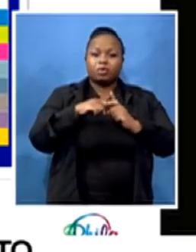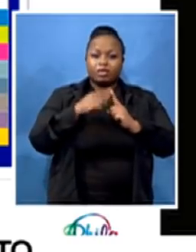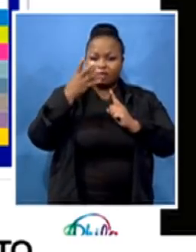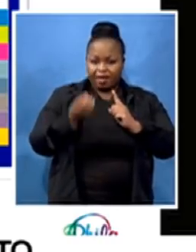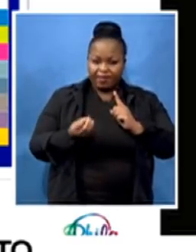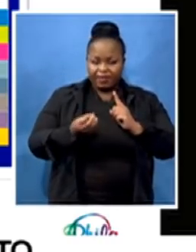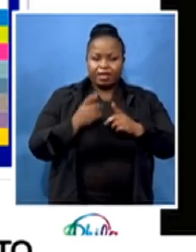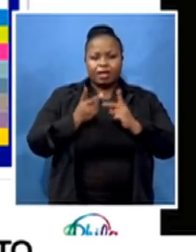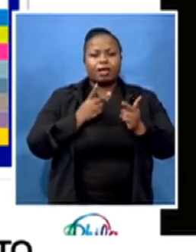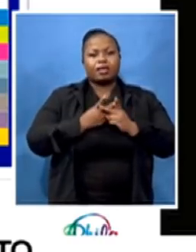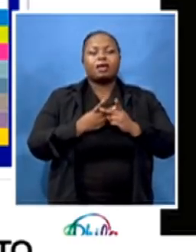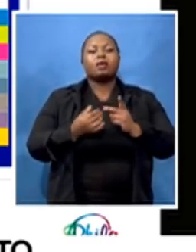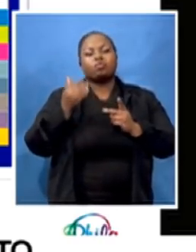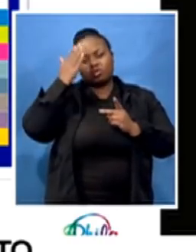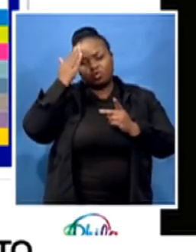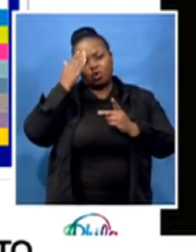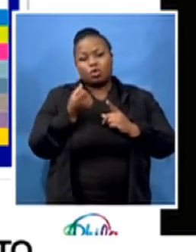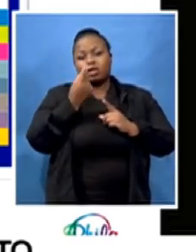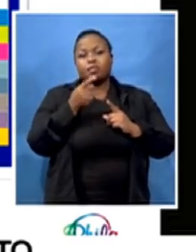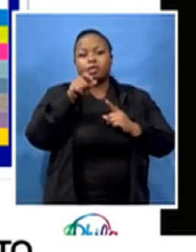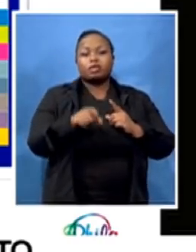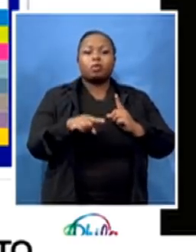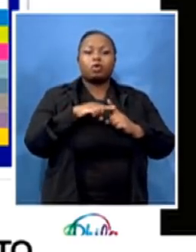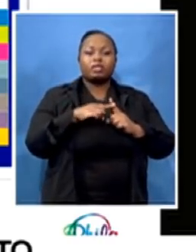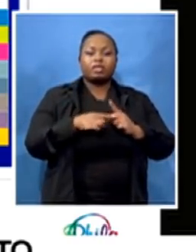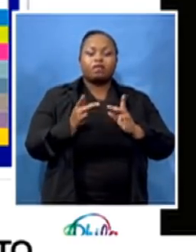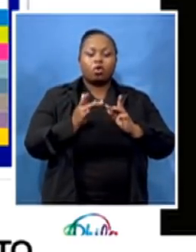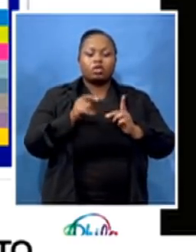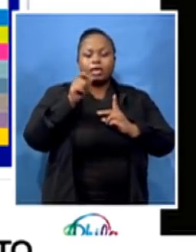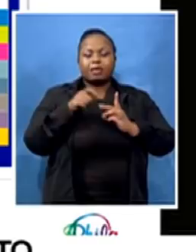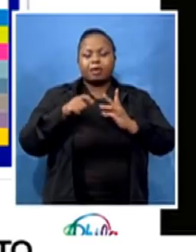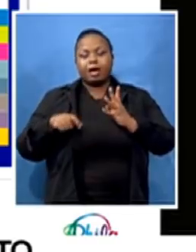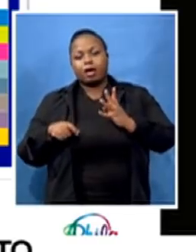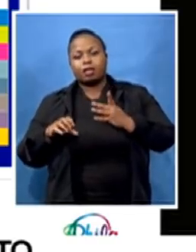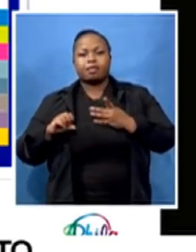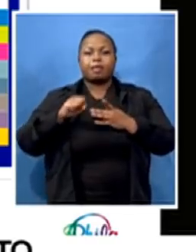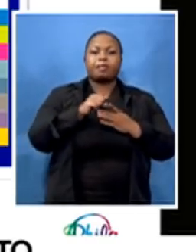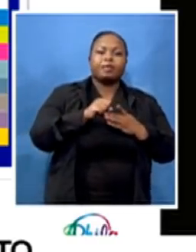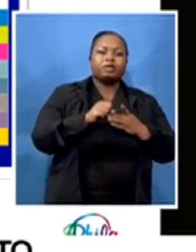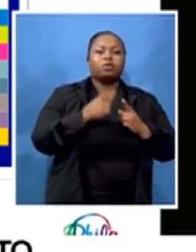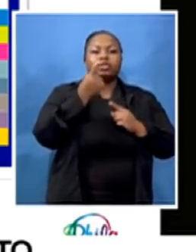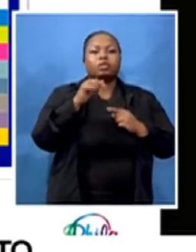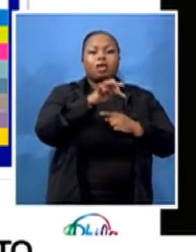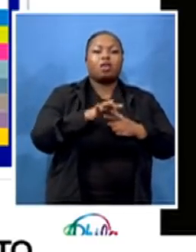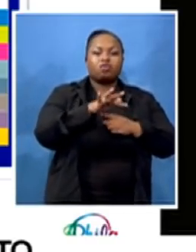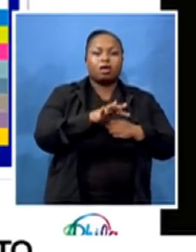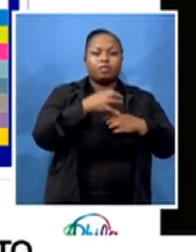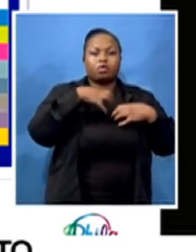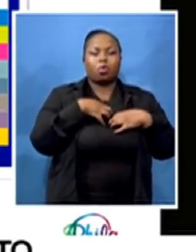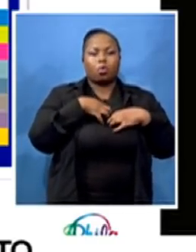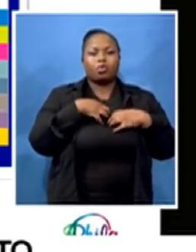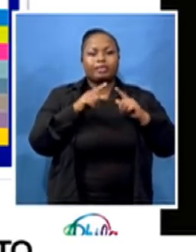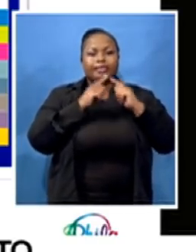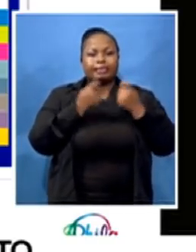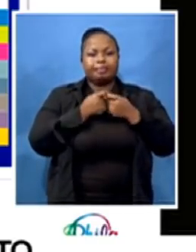positive contacts will be. All that we're now doing is that each one of the areas must have its own team of experts. Those teams